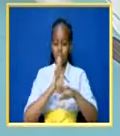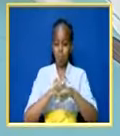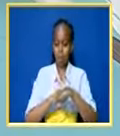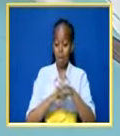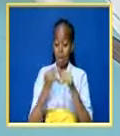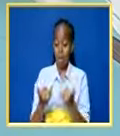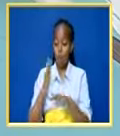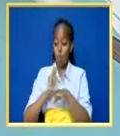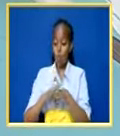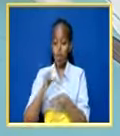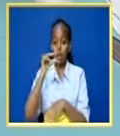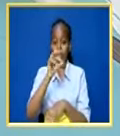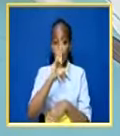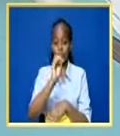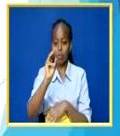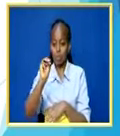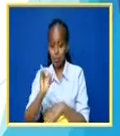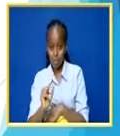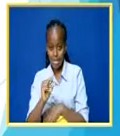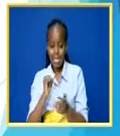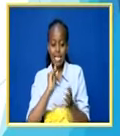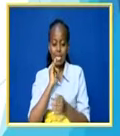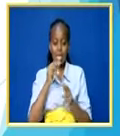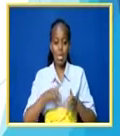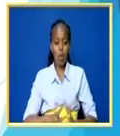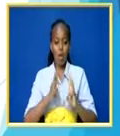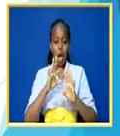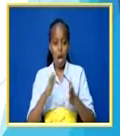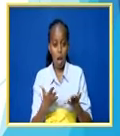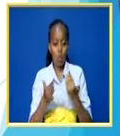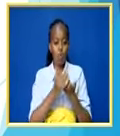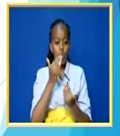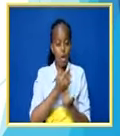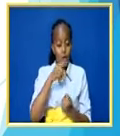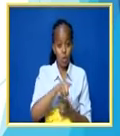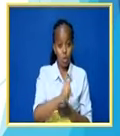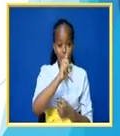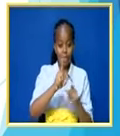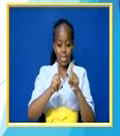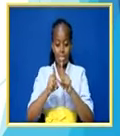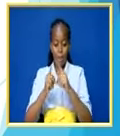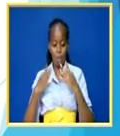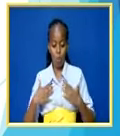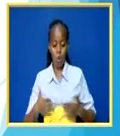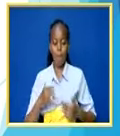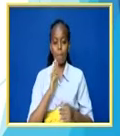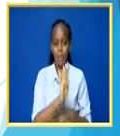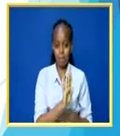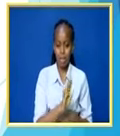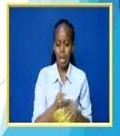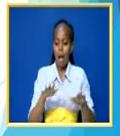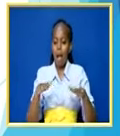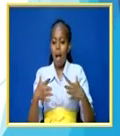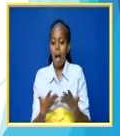good grooming mm-hmm. is the art of taking care of yourself mm-hmm. and of your body. Ooh. It is how